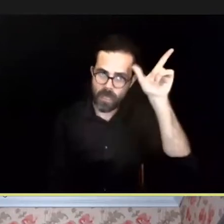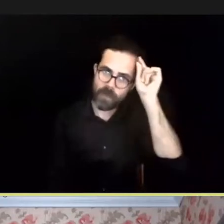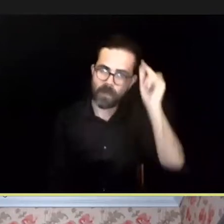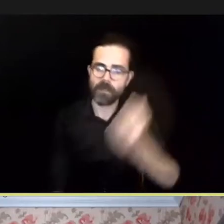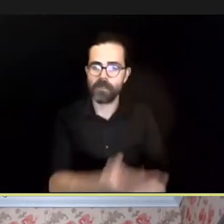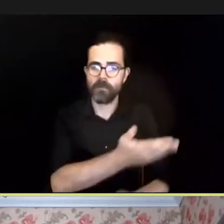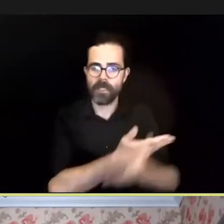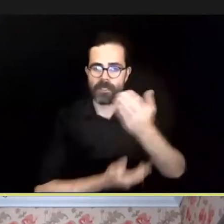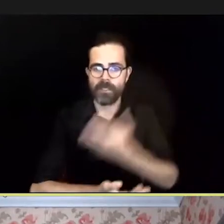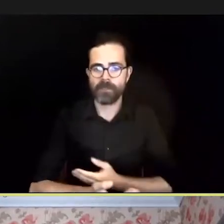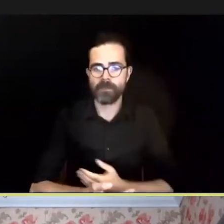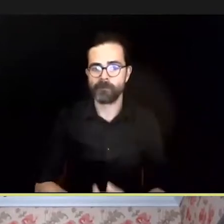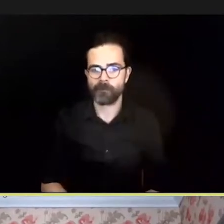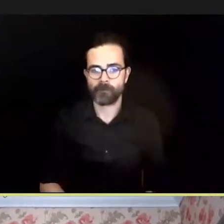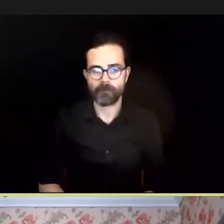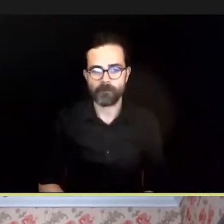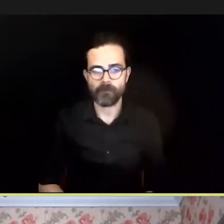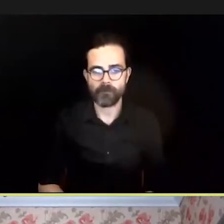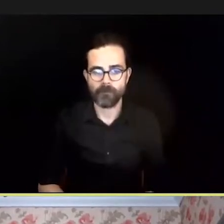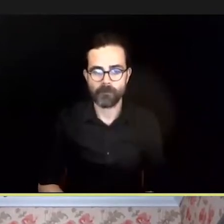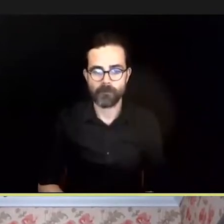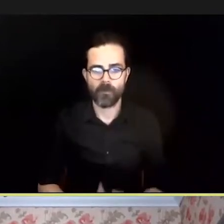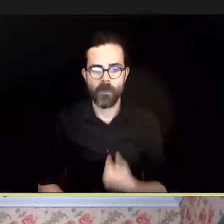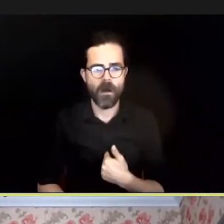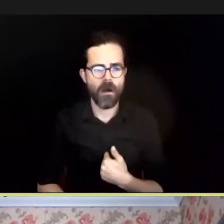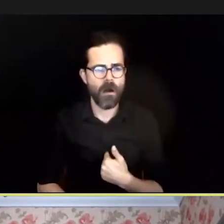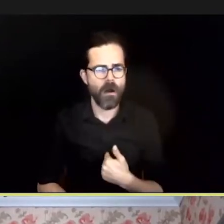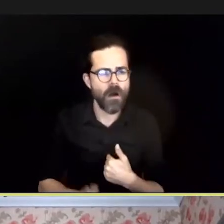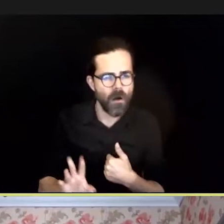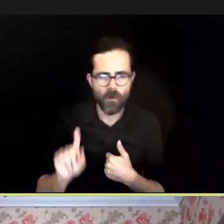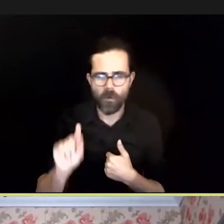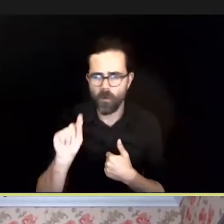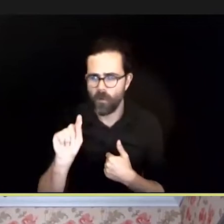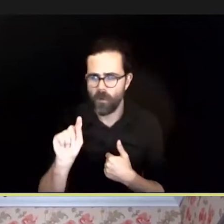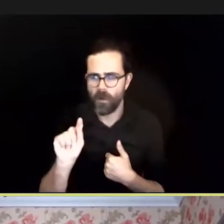okay. I can't seem to,